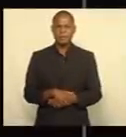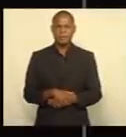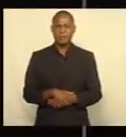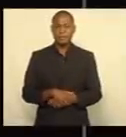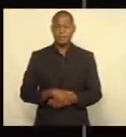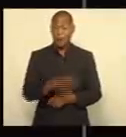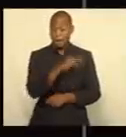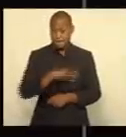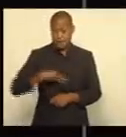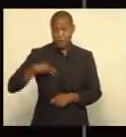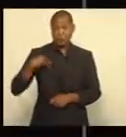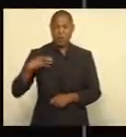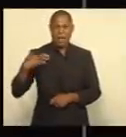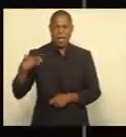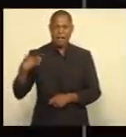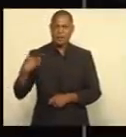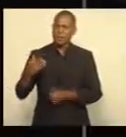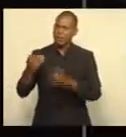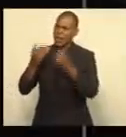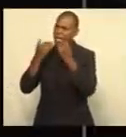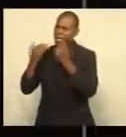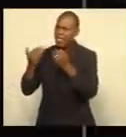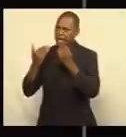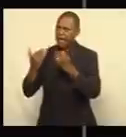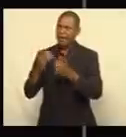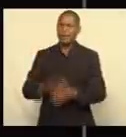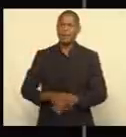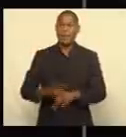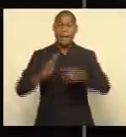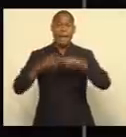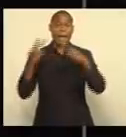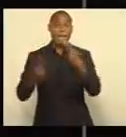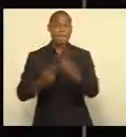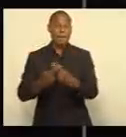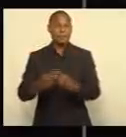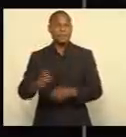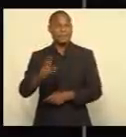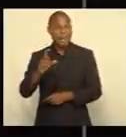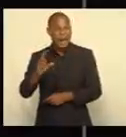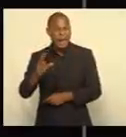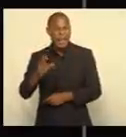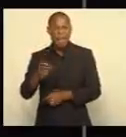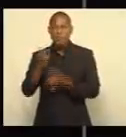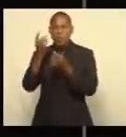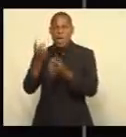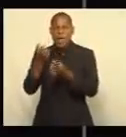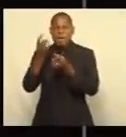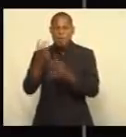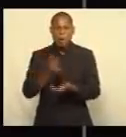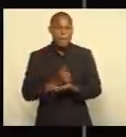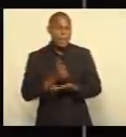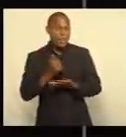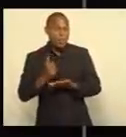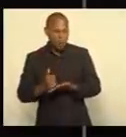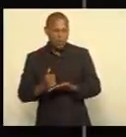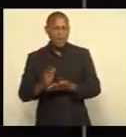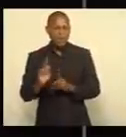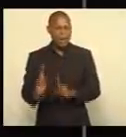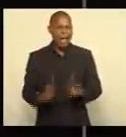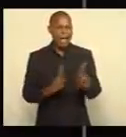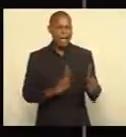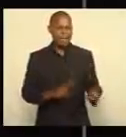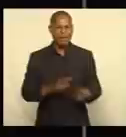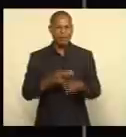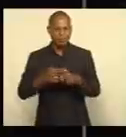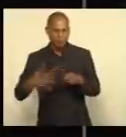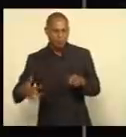Health has commended the family in Wainitaroau settlement in Cunningham for informing authorities that they attended the funeral in